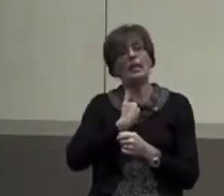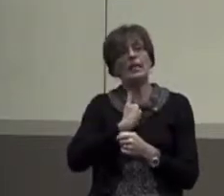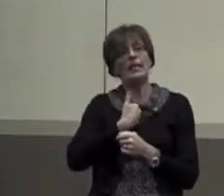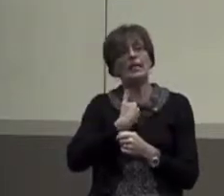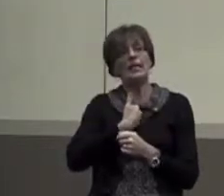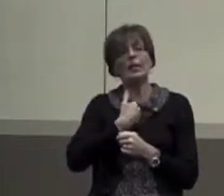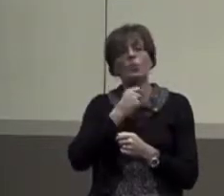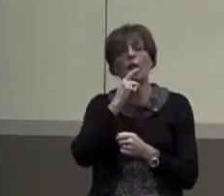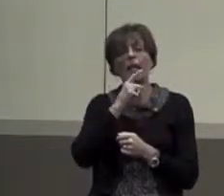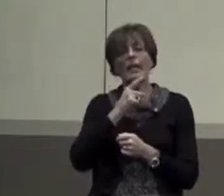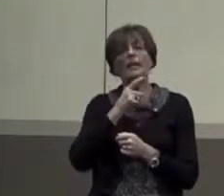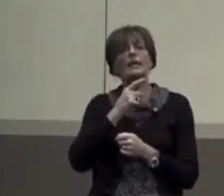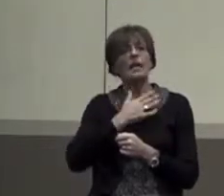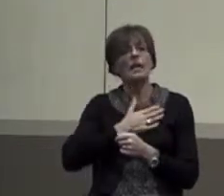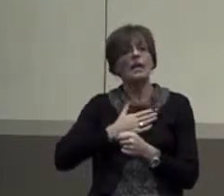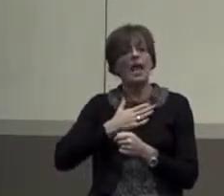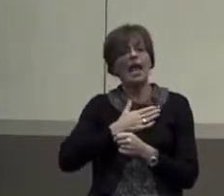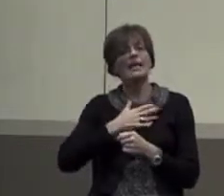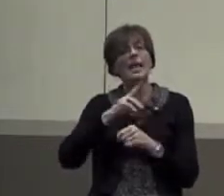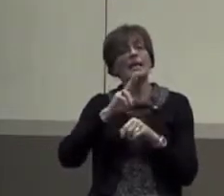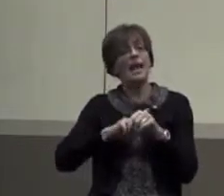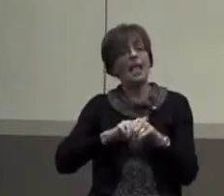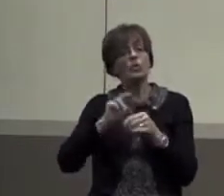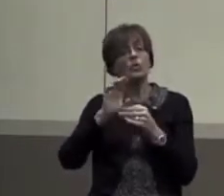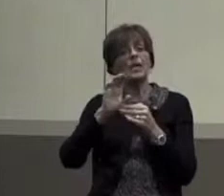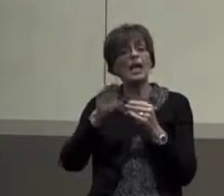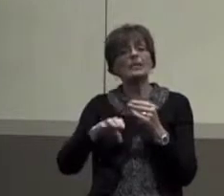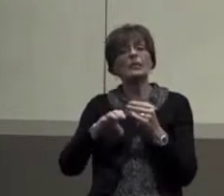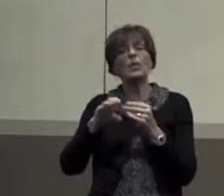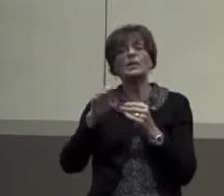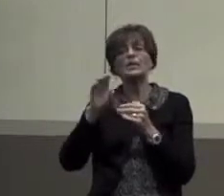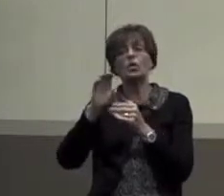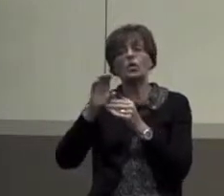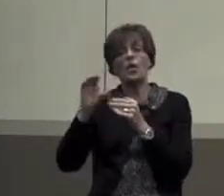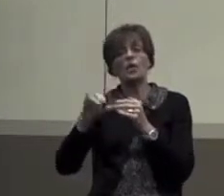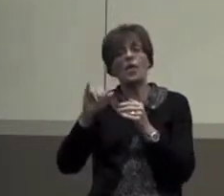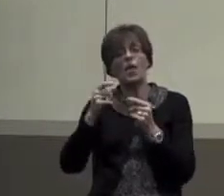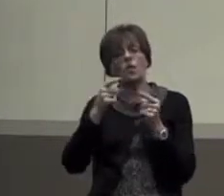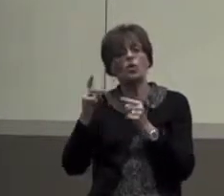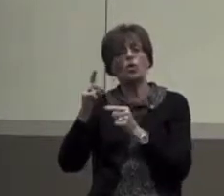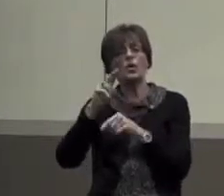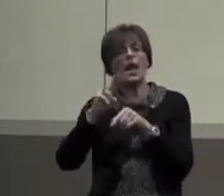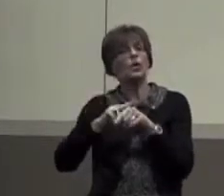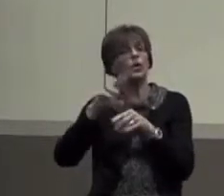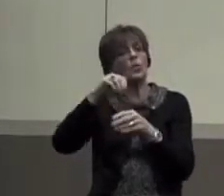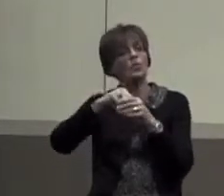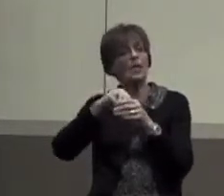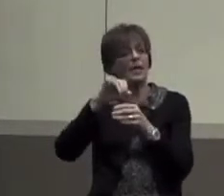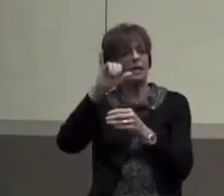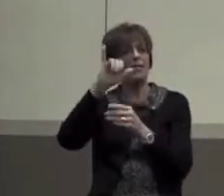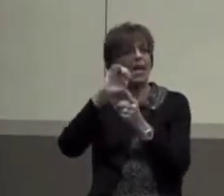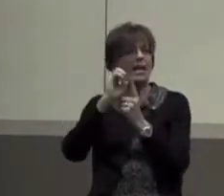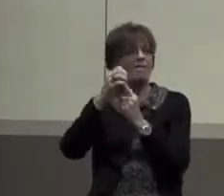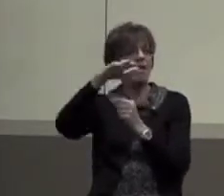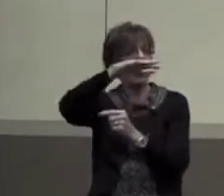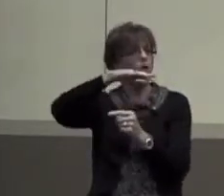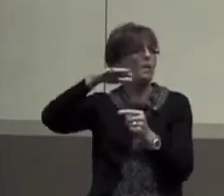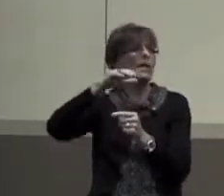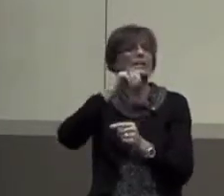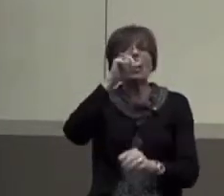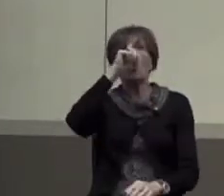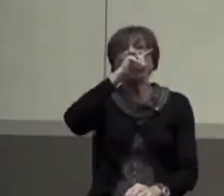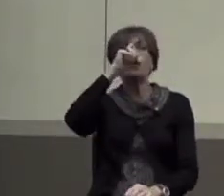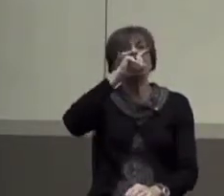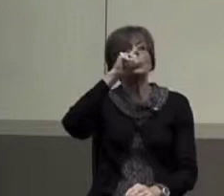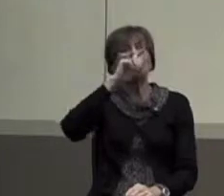really like. So natural consequences are consequences that occur naturally within an environment, and it's not artificially created